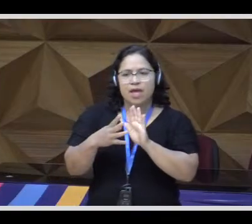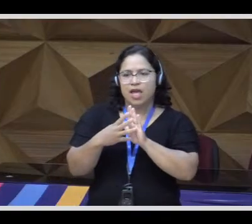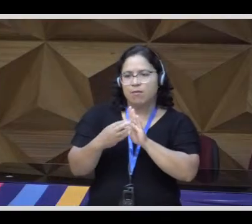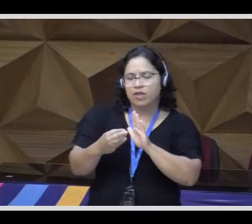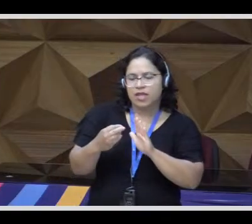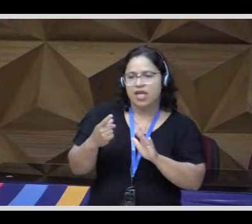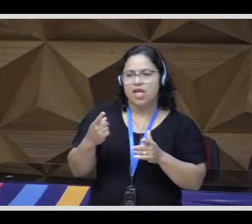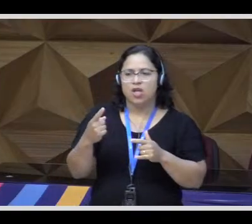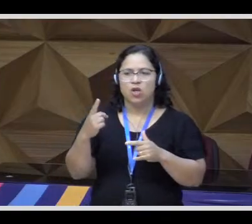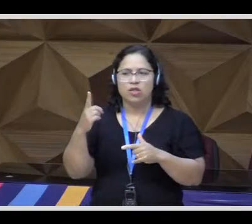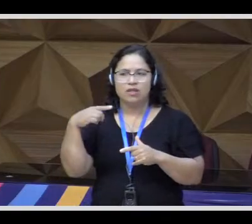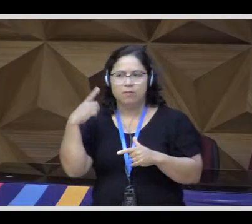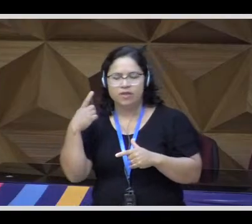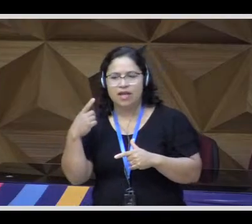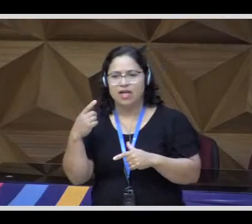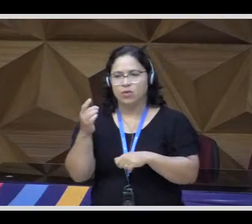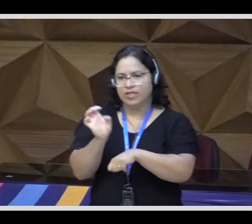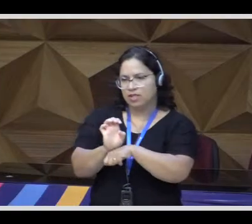mayors, councilors,